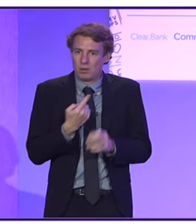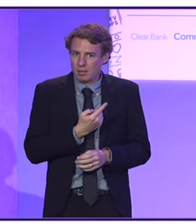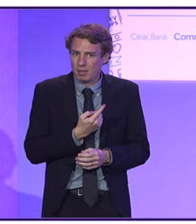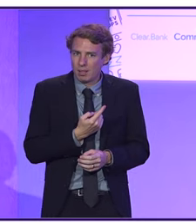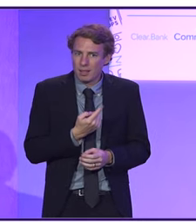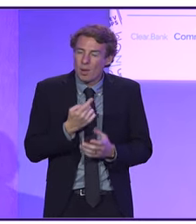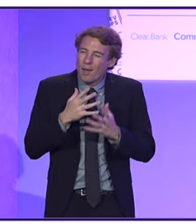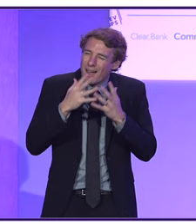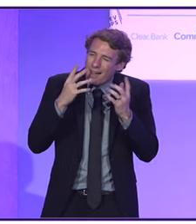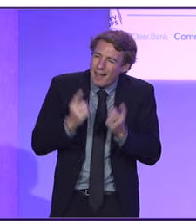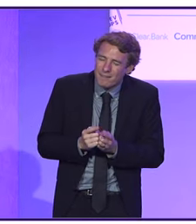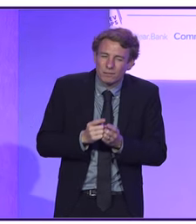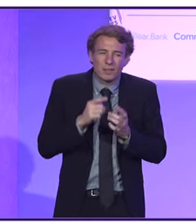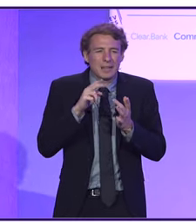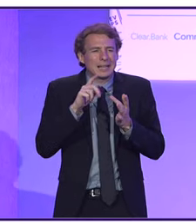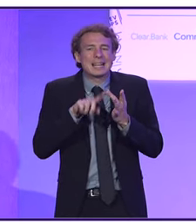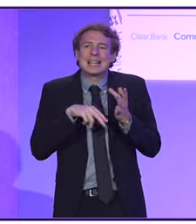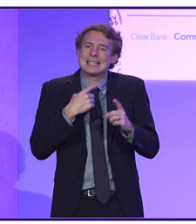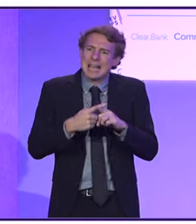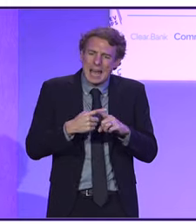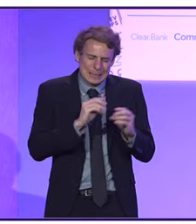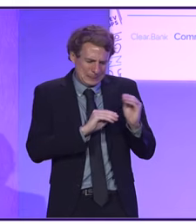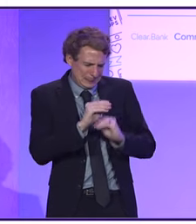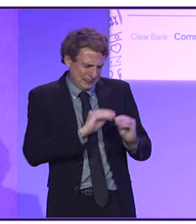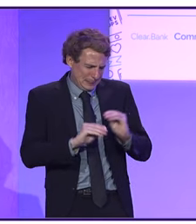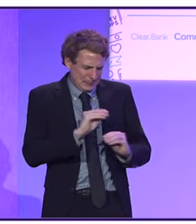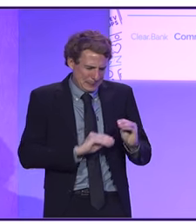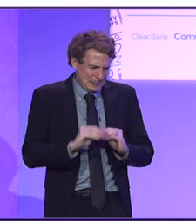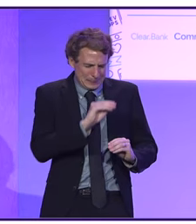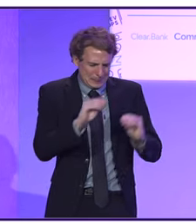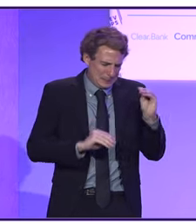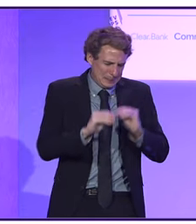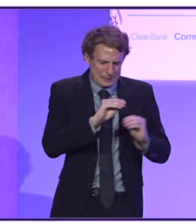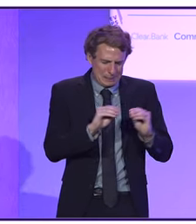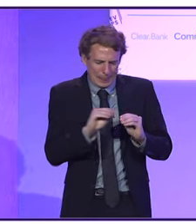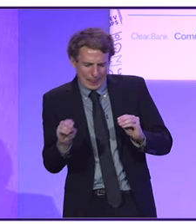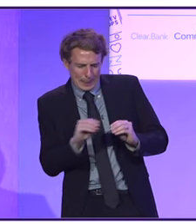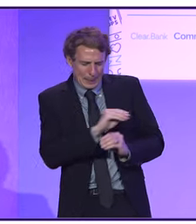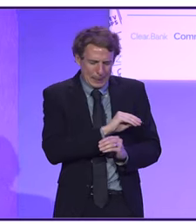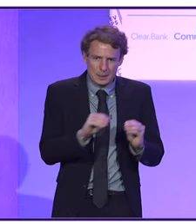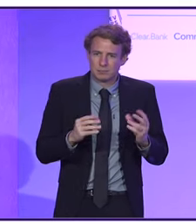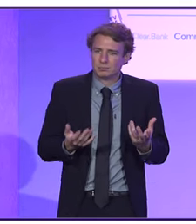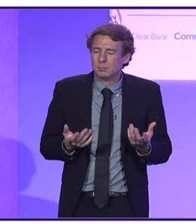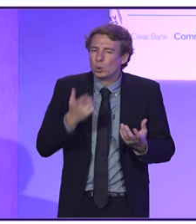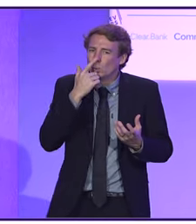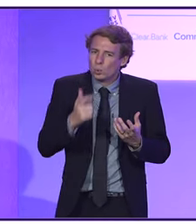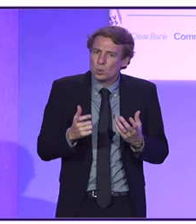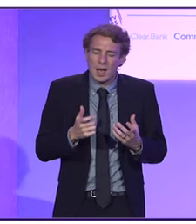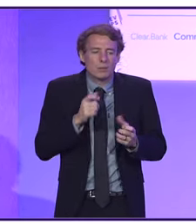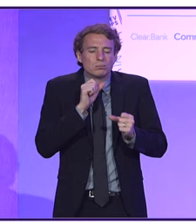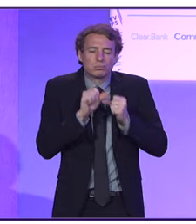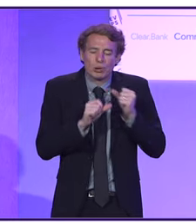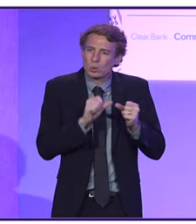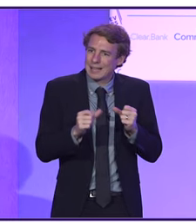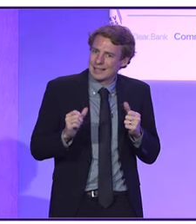indexing everything and then just like shuffling around afterwards, shuffle it around, move that all over to the left, and then do the processing up front so that what you've got